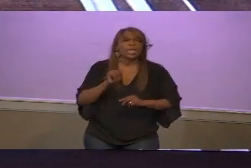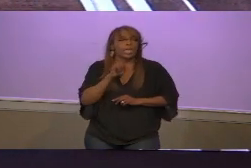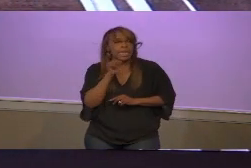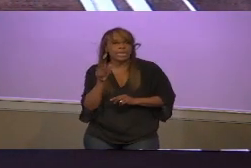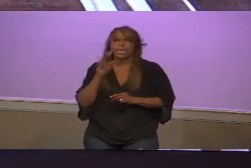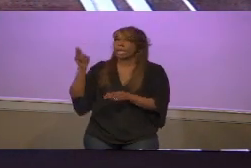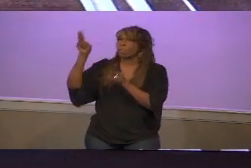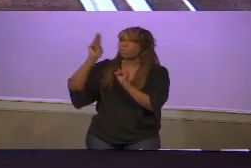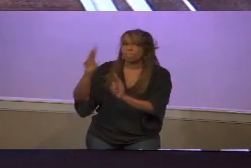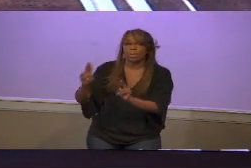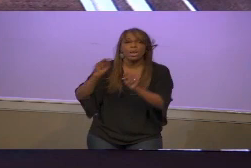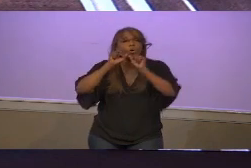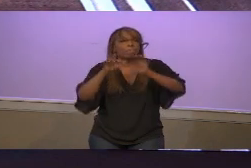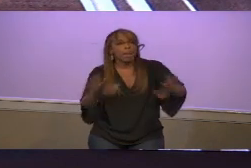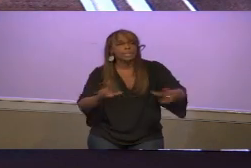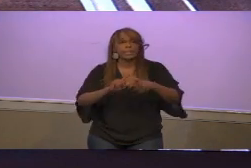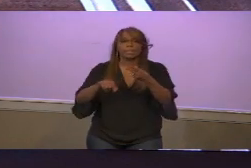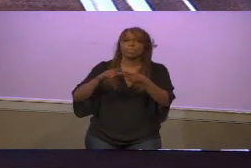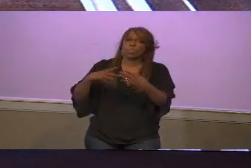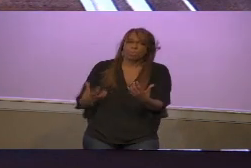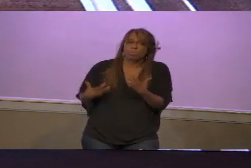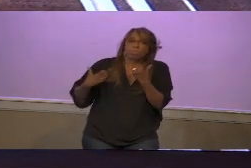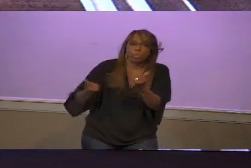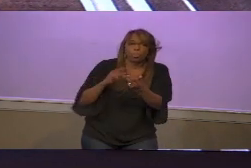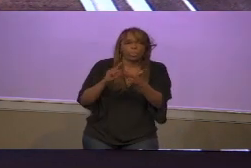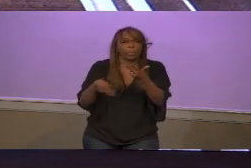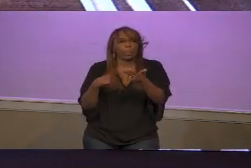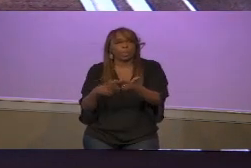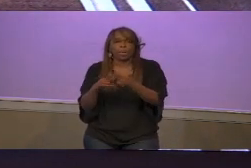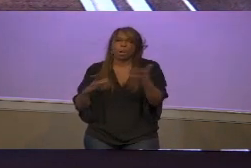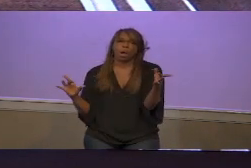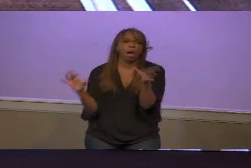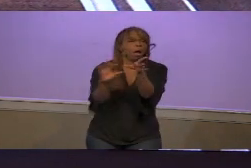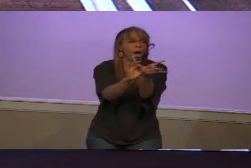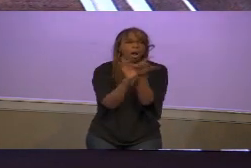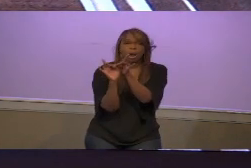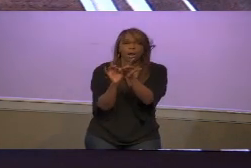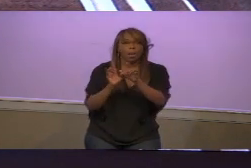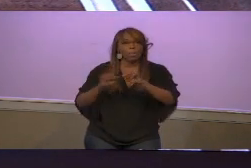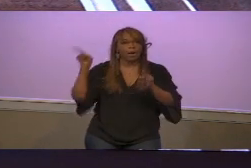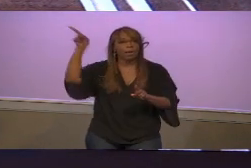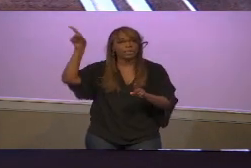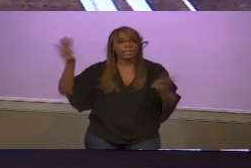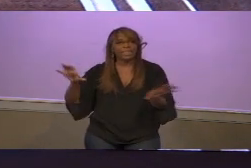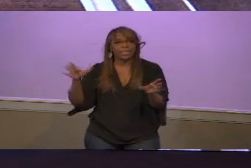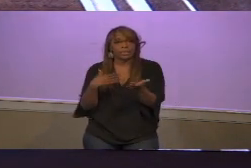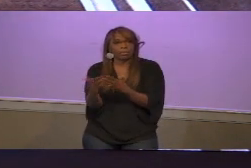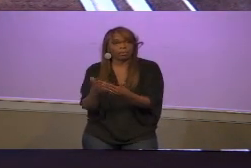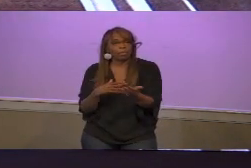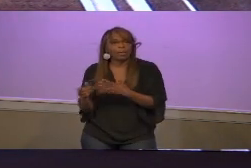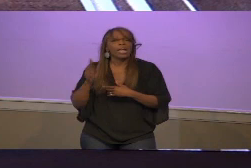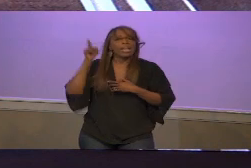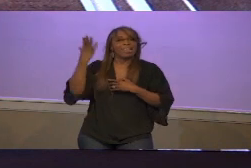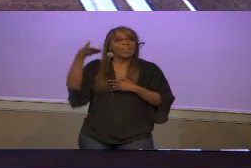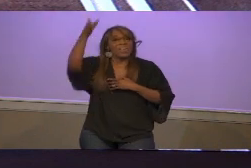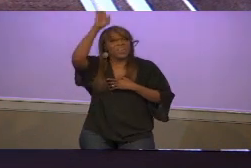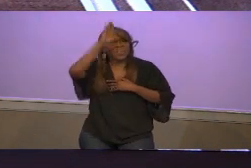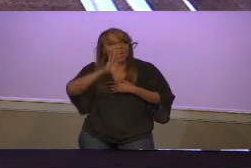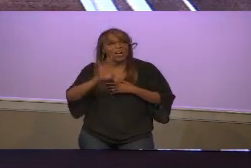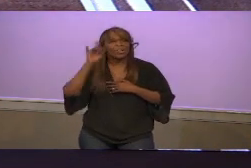bless them. He didn't have to recover them. He didn't have to restore, renew them, but he did. He was and is